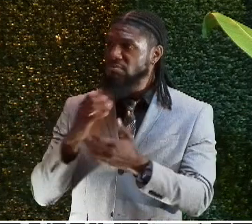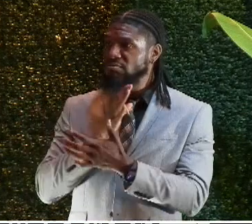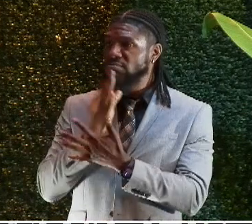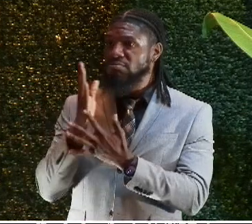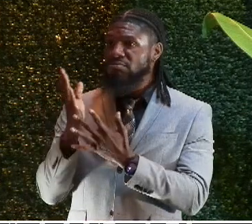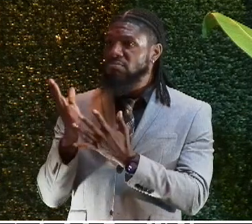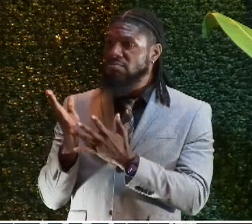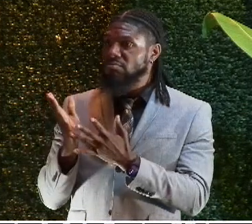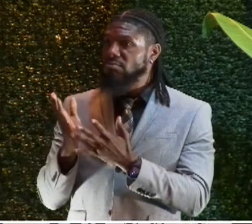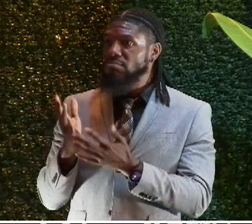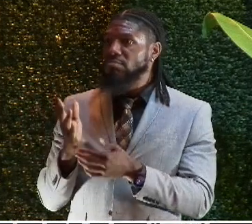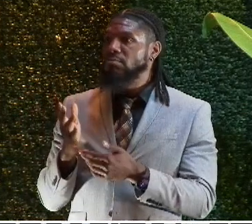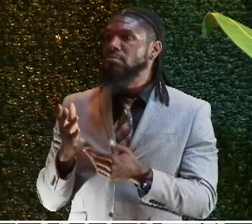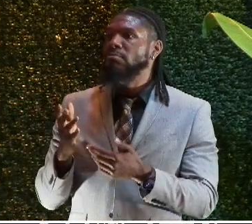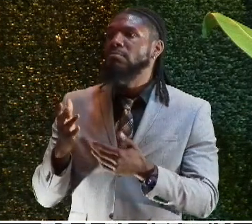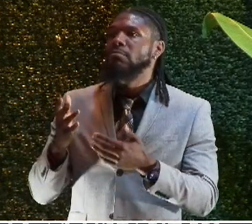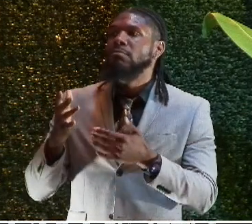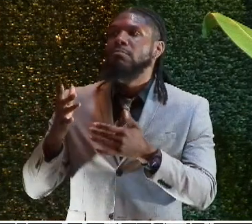in spite of